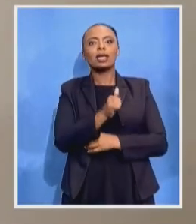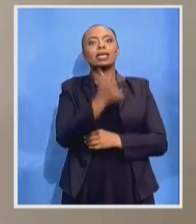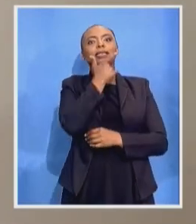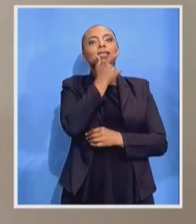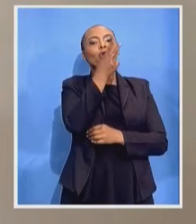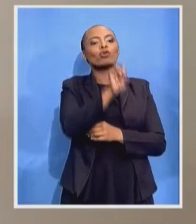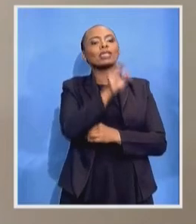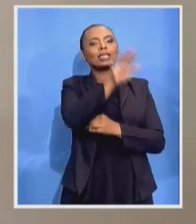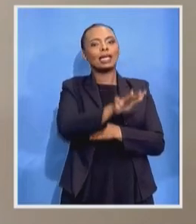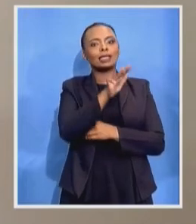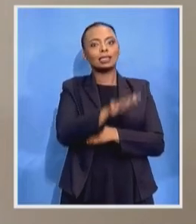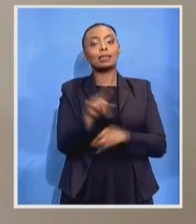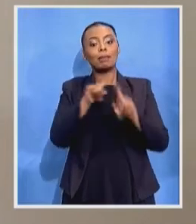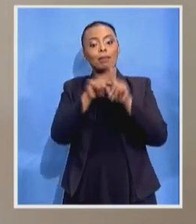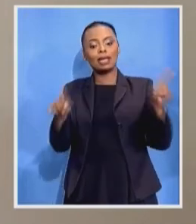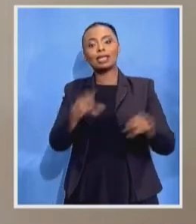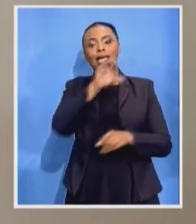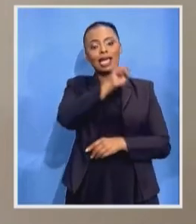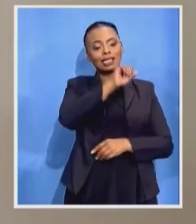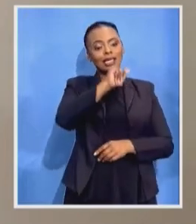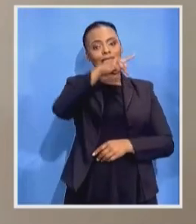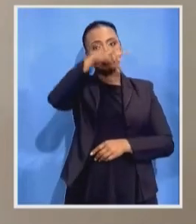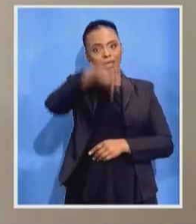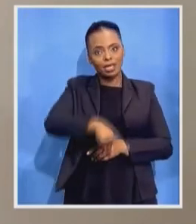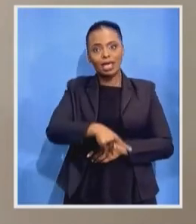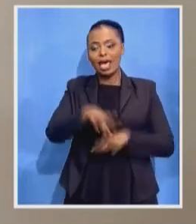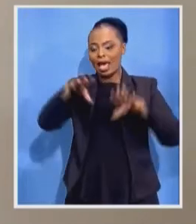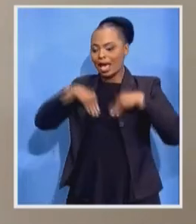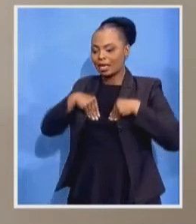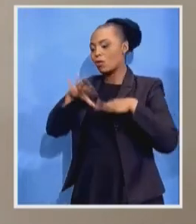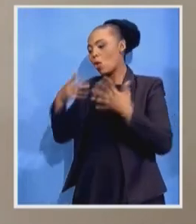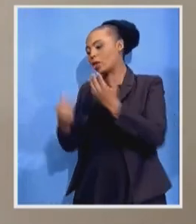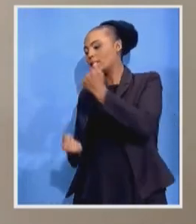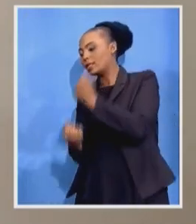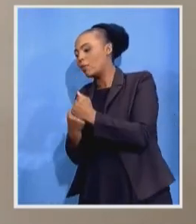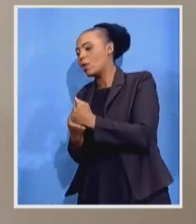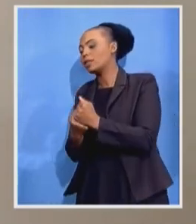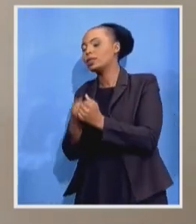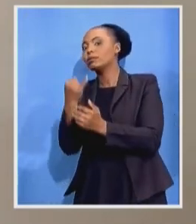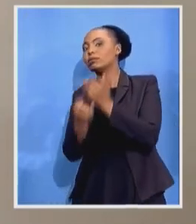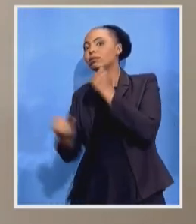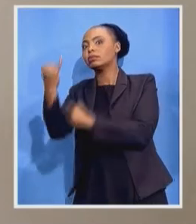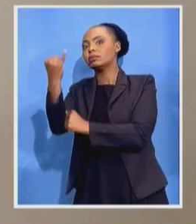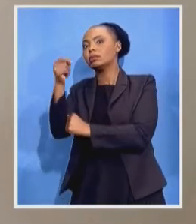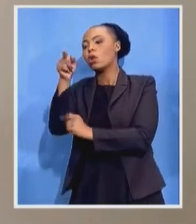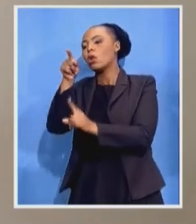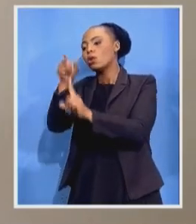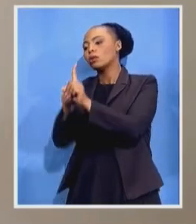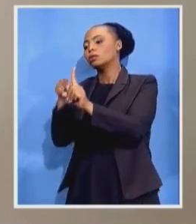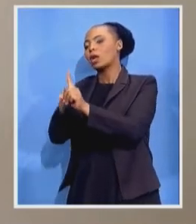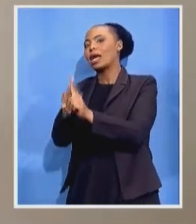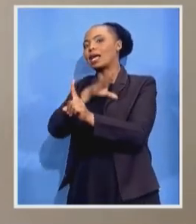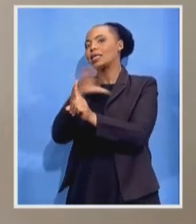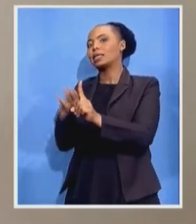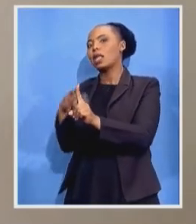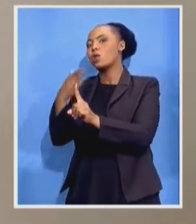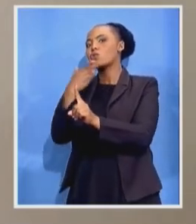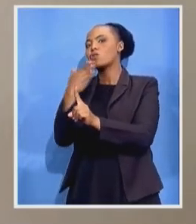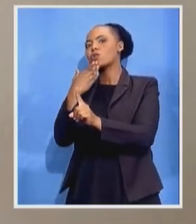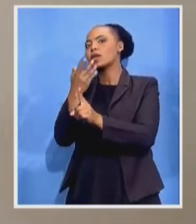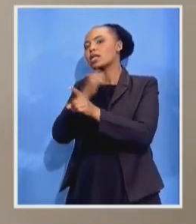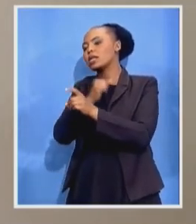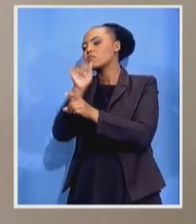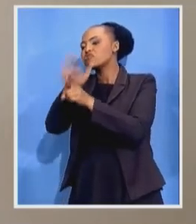or support candidate councillors that are imposed on communities or that are corrupt or candidates that